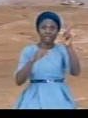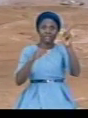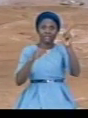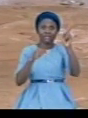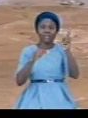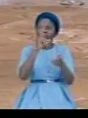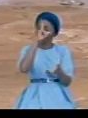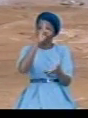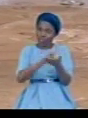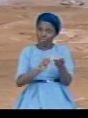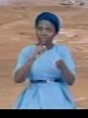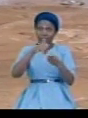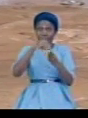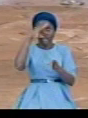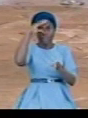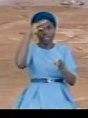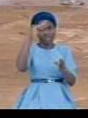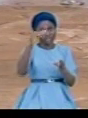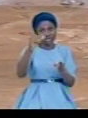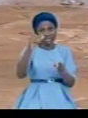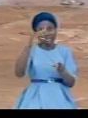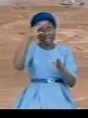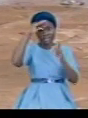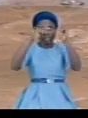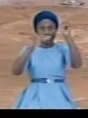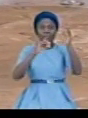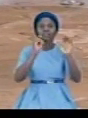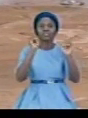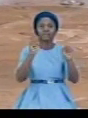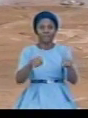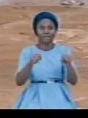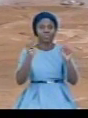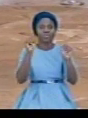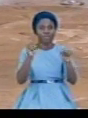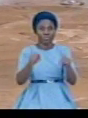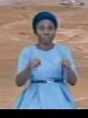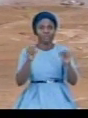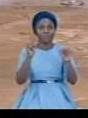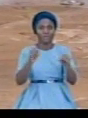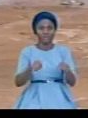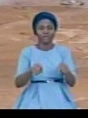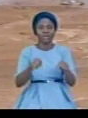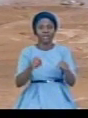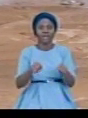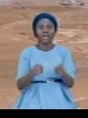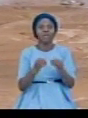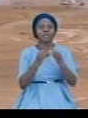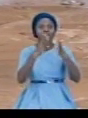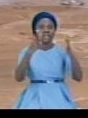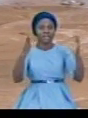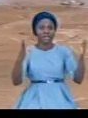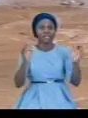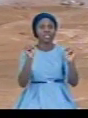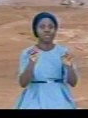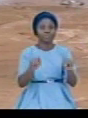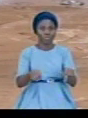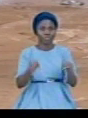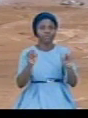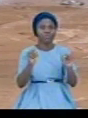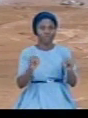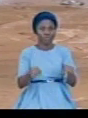in Him. Able, able. Abundantly